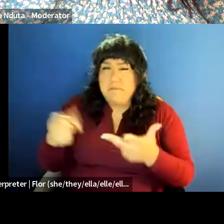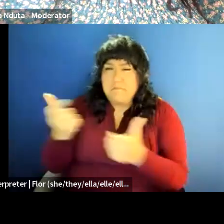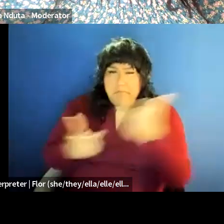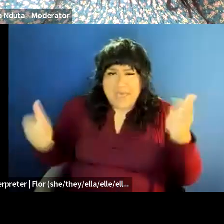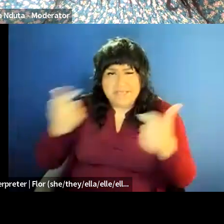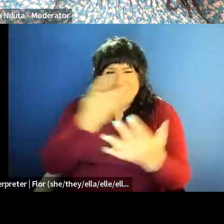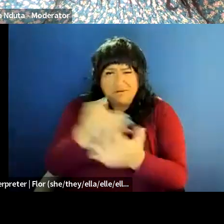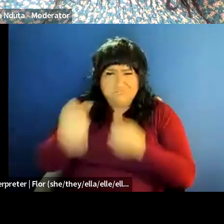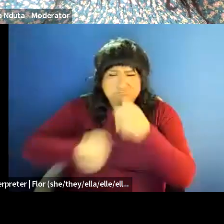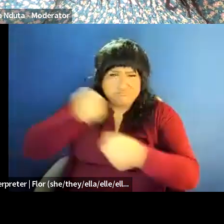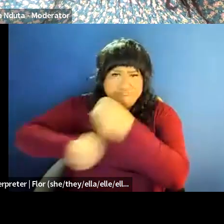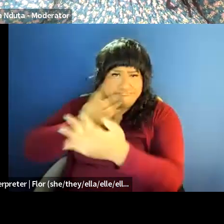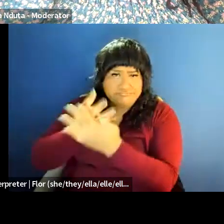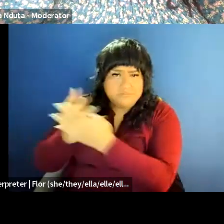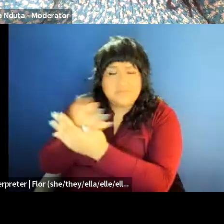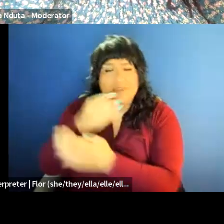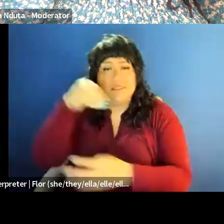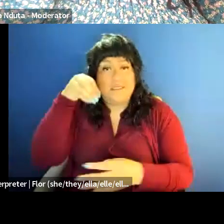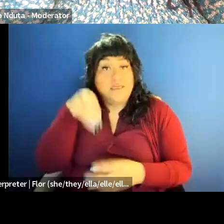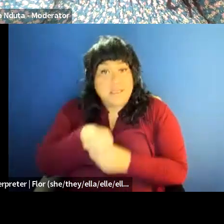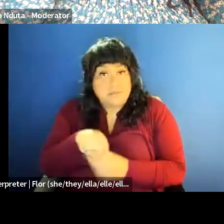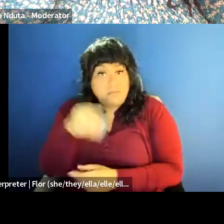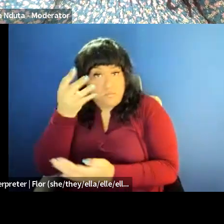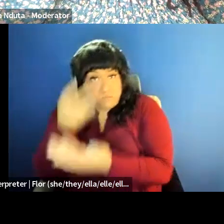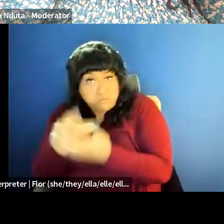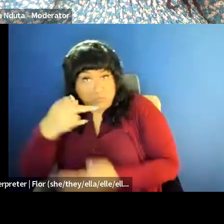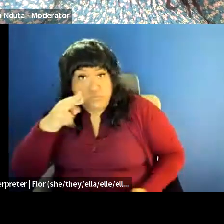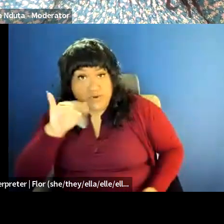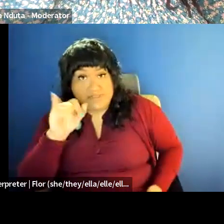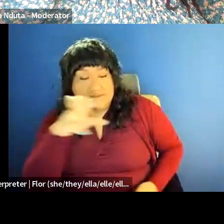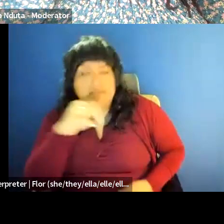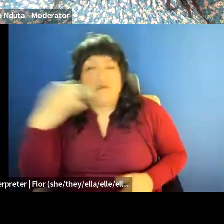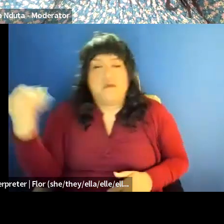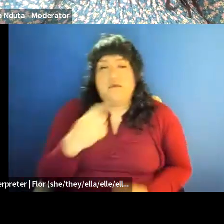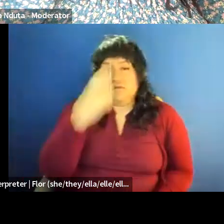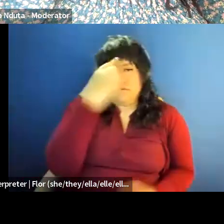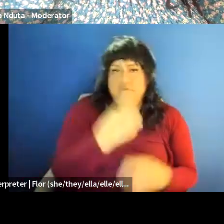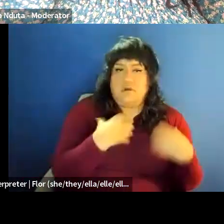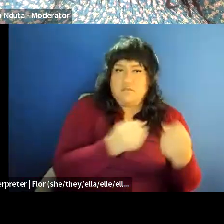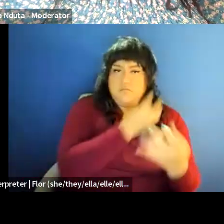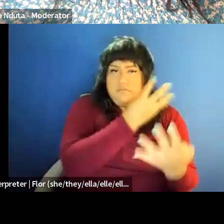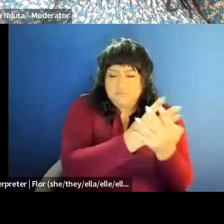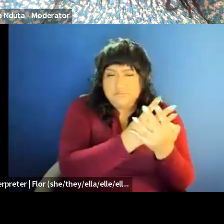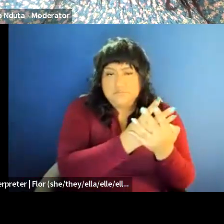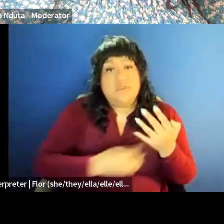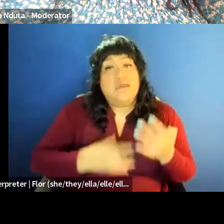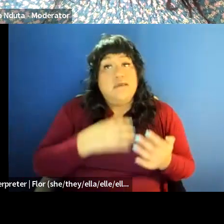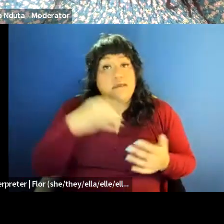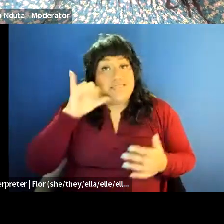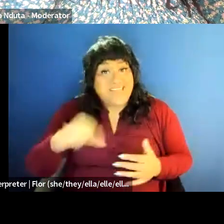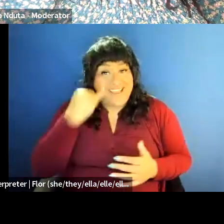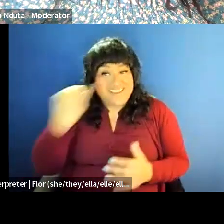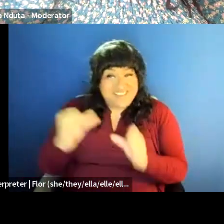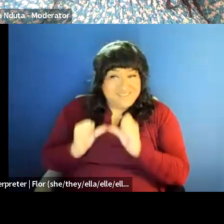and psychiatric hospitals. The ideas underpinning these ideologies persist